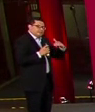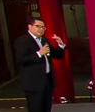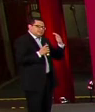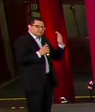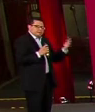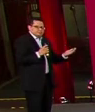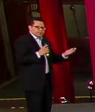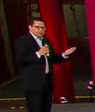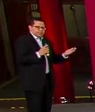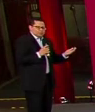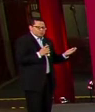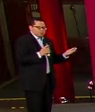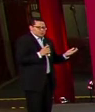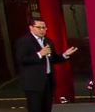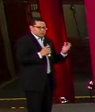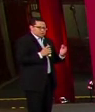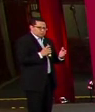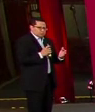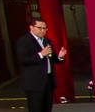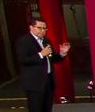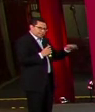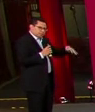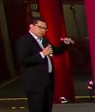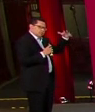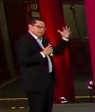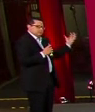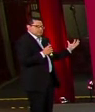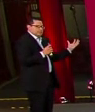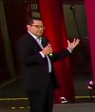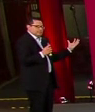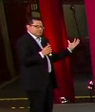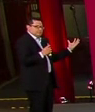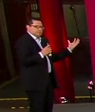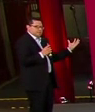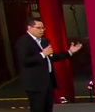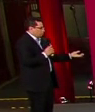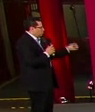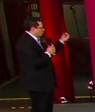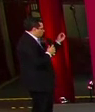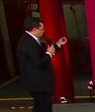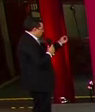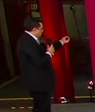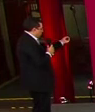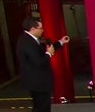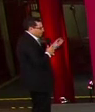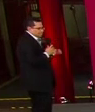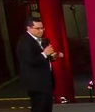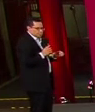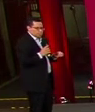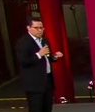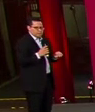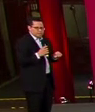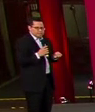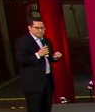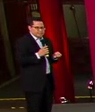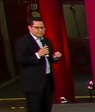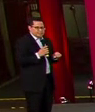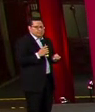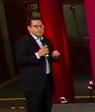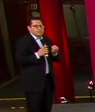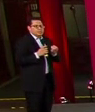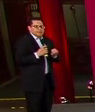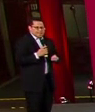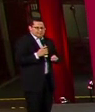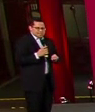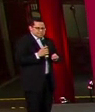The fatality rate is greater. So the message is this: if you belong to a vulnerable group who is